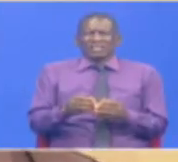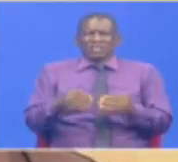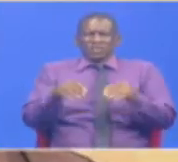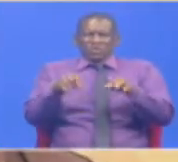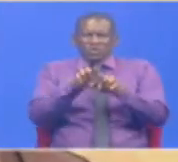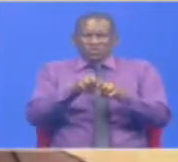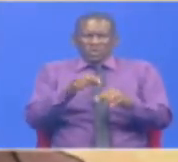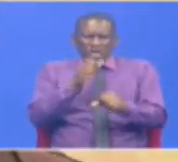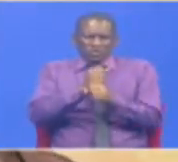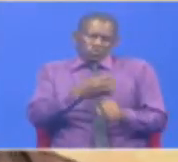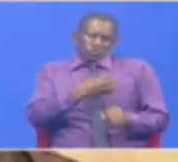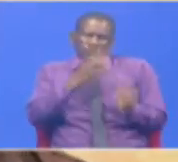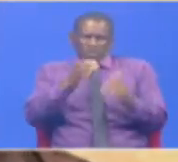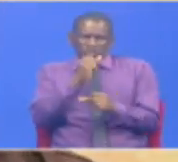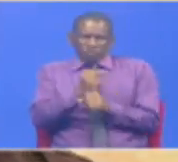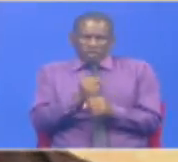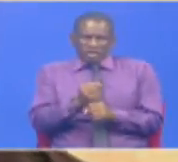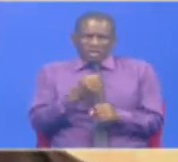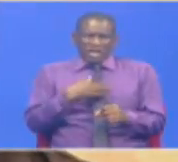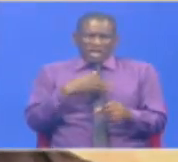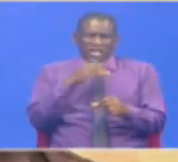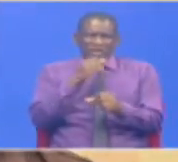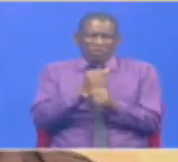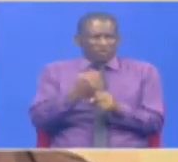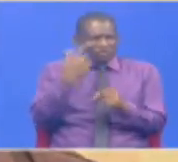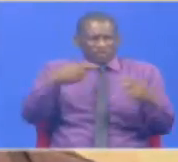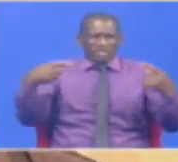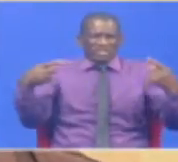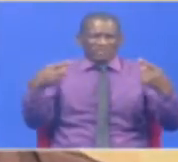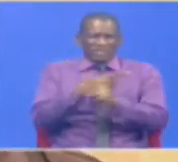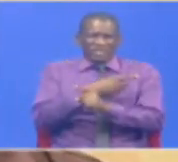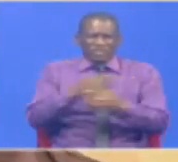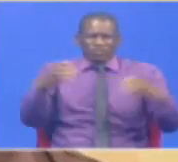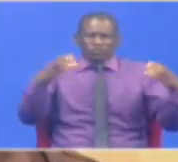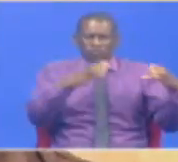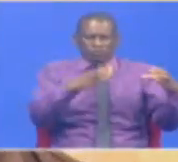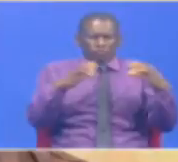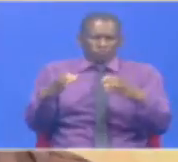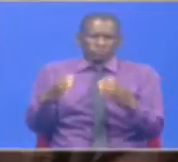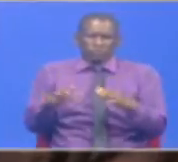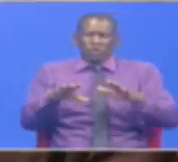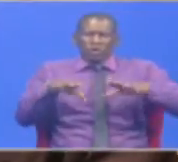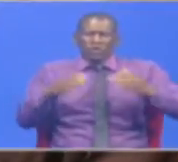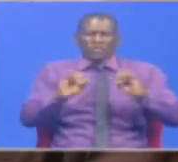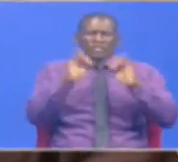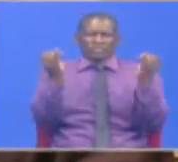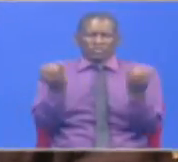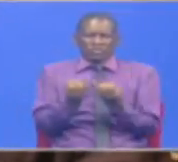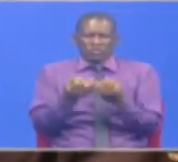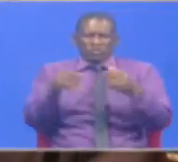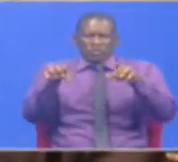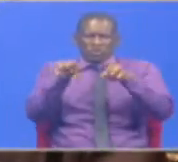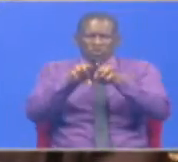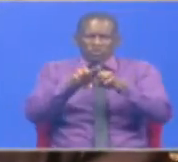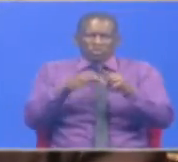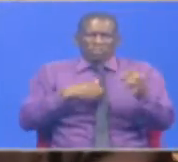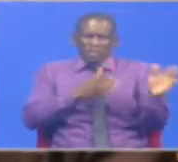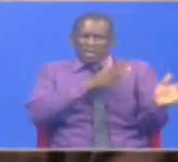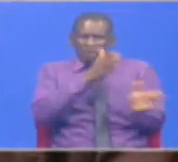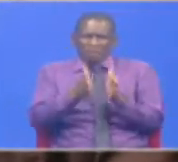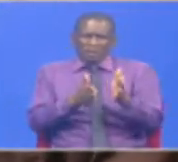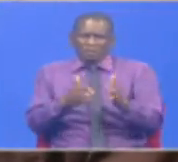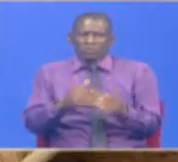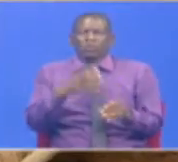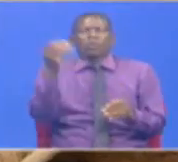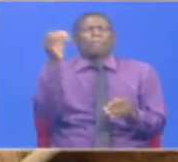consultancy works for different groups or institutions. I'm also planning to get back to